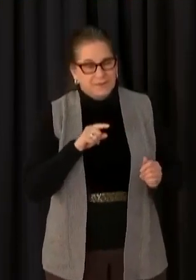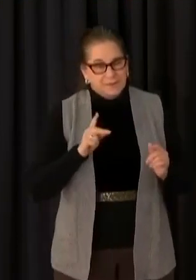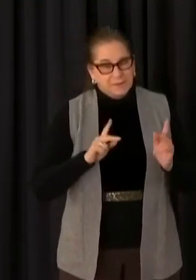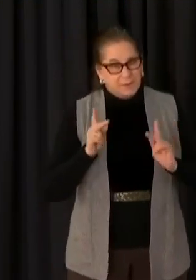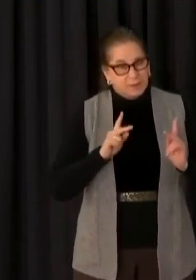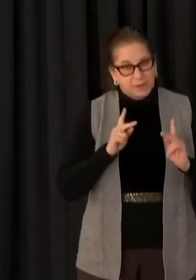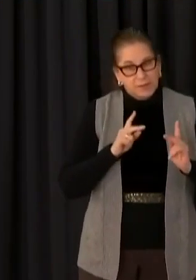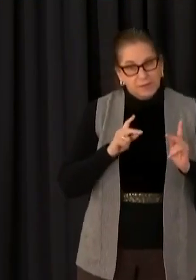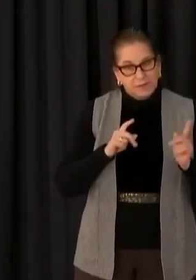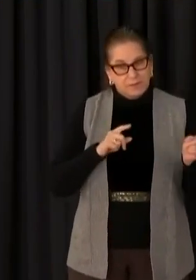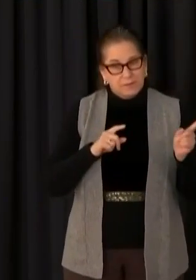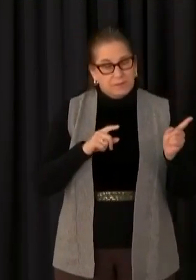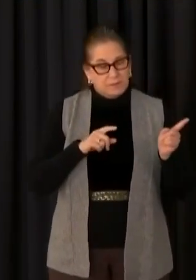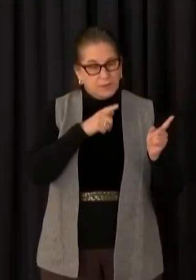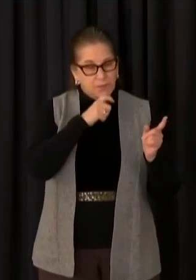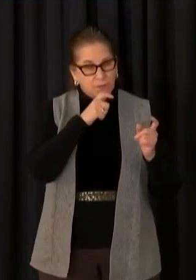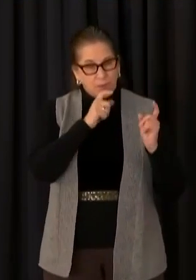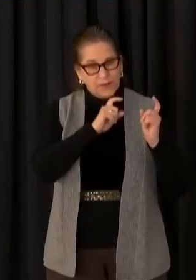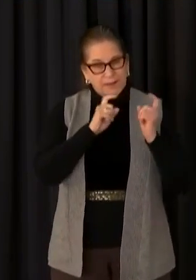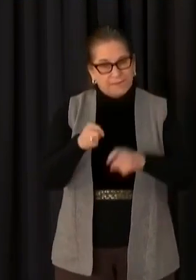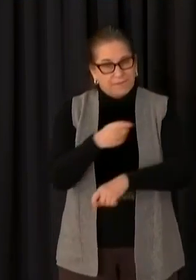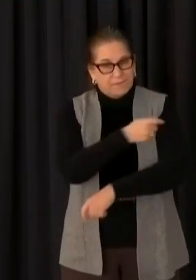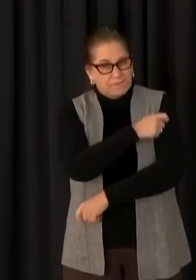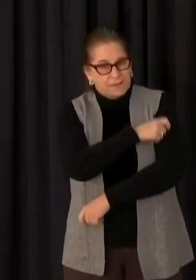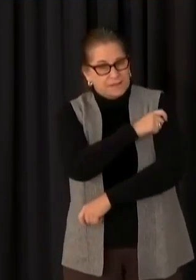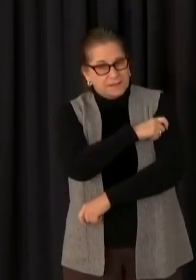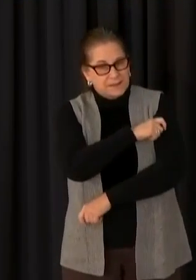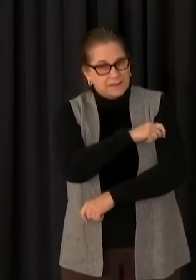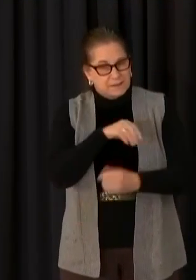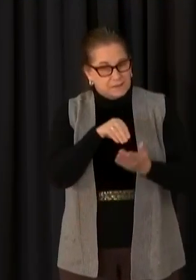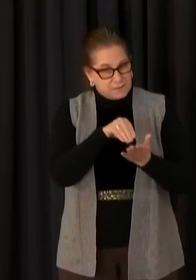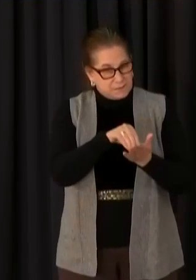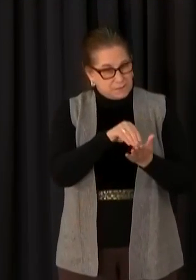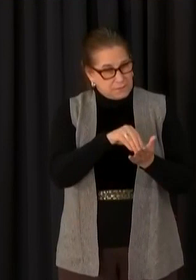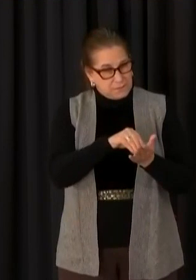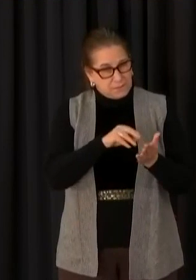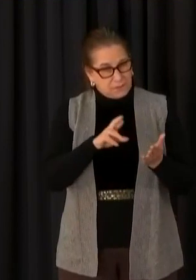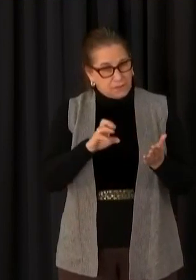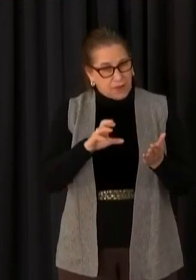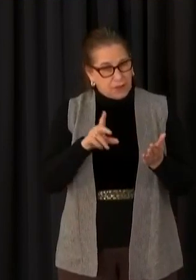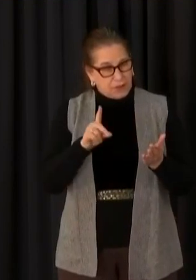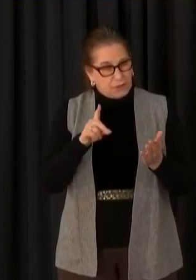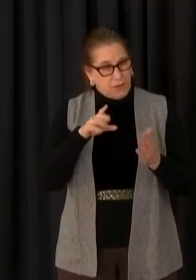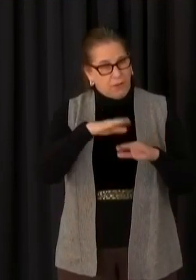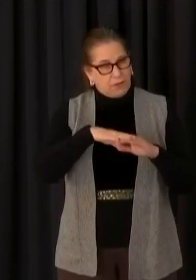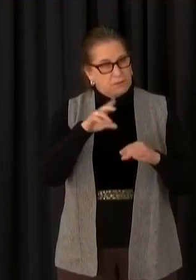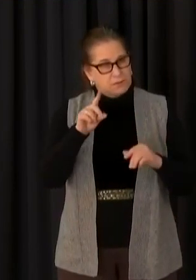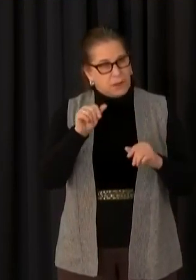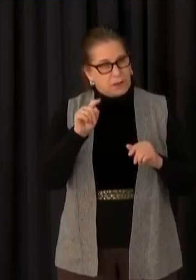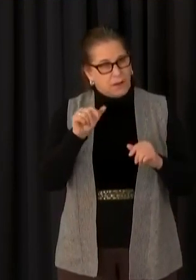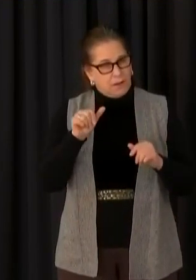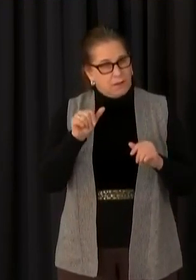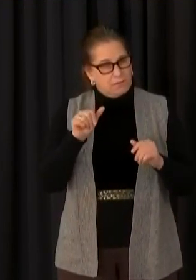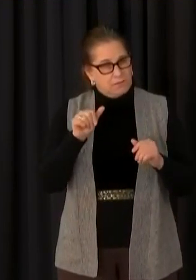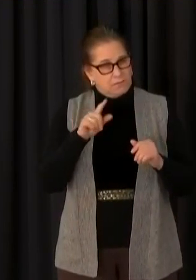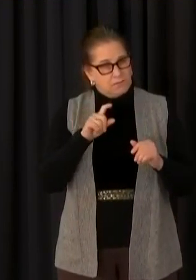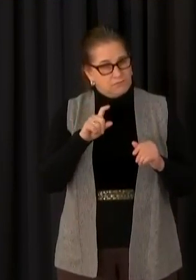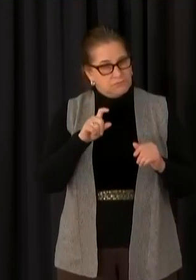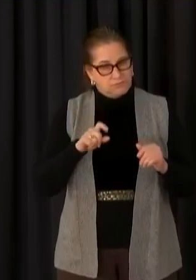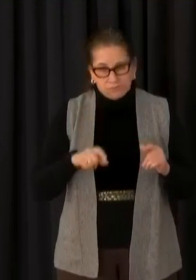vaccinate? And if so, will that data be made publicly available like Maryland and Virginia? Sure.